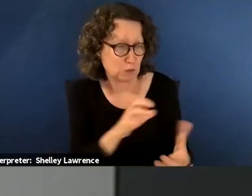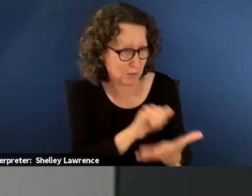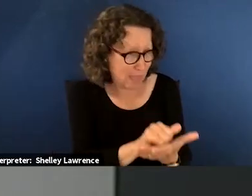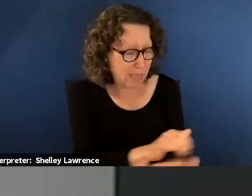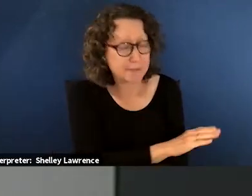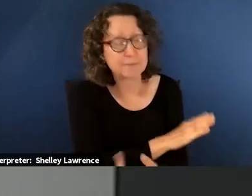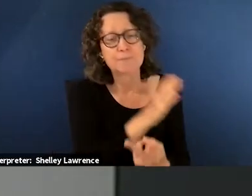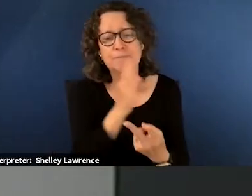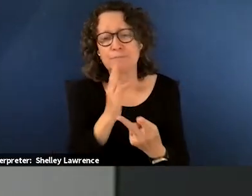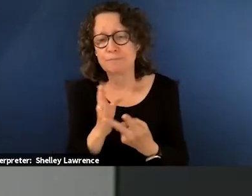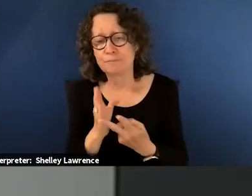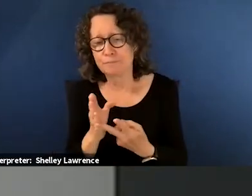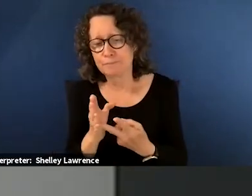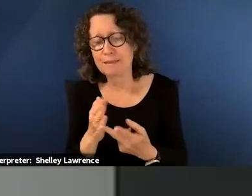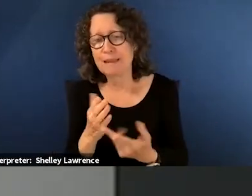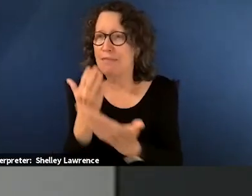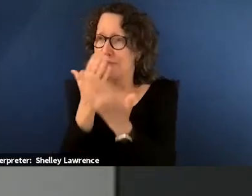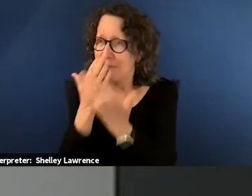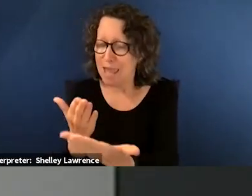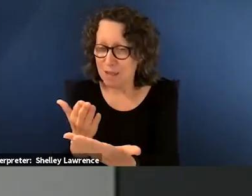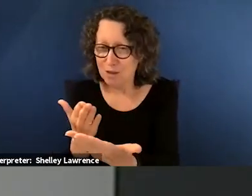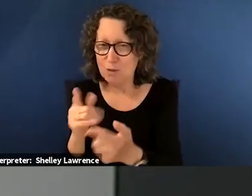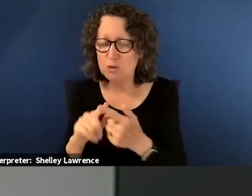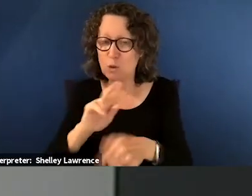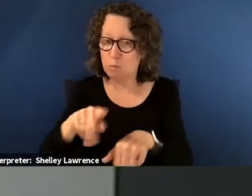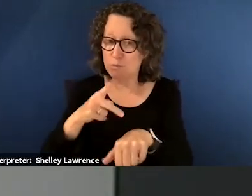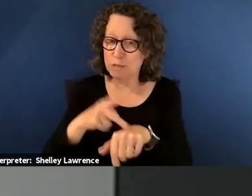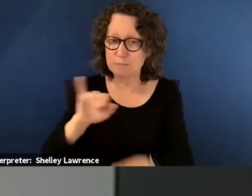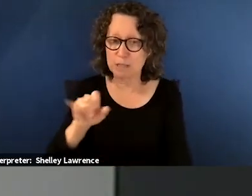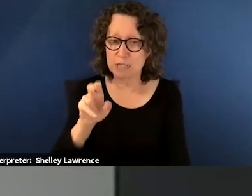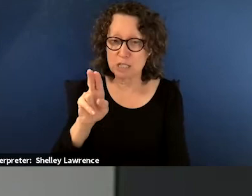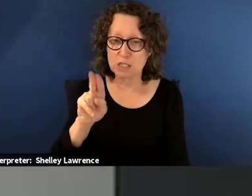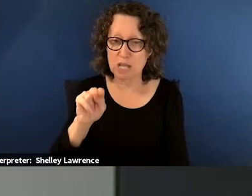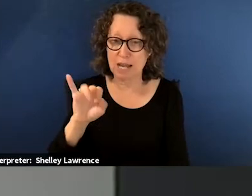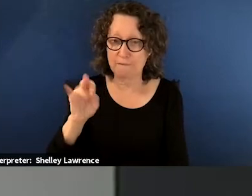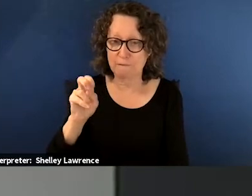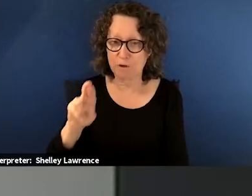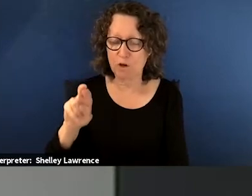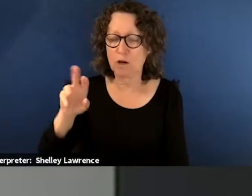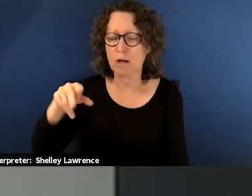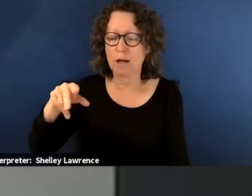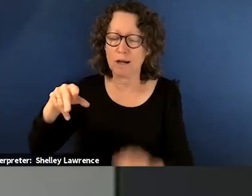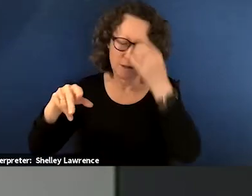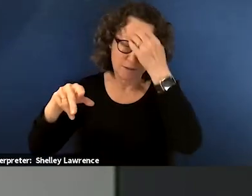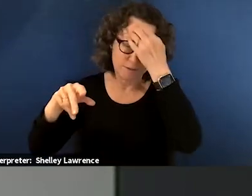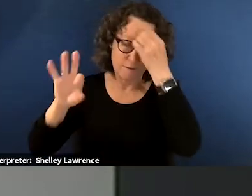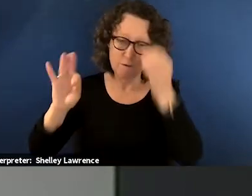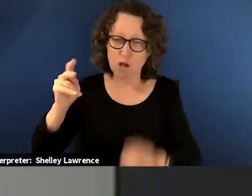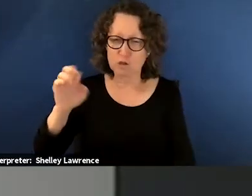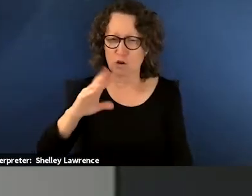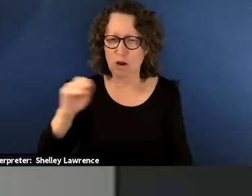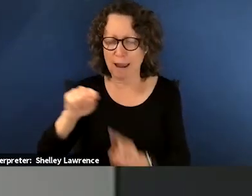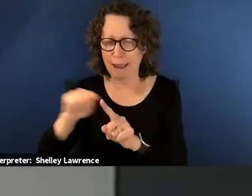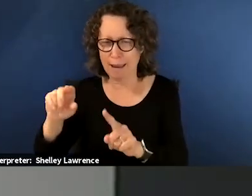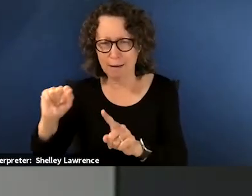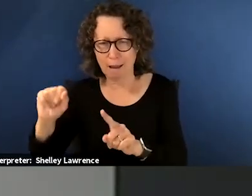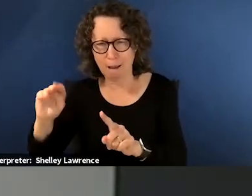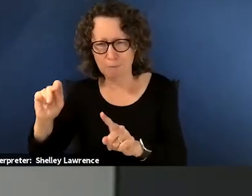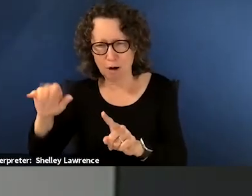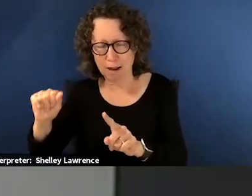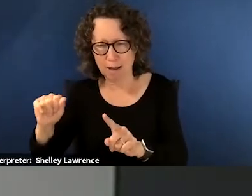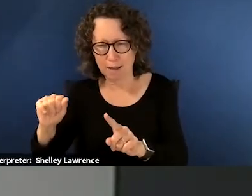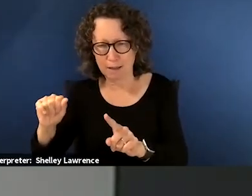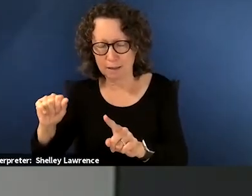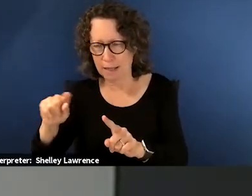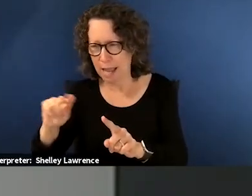And also a big thank you to Principal Jennifer Foster and Sonia Amaral, and MTSS